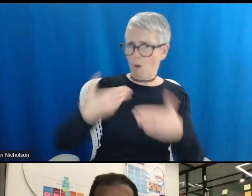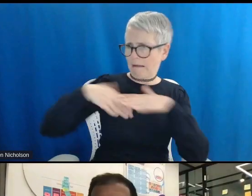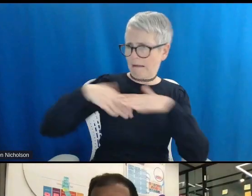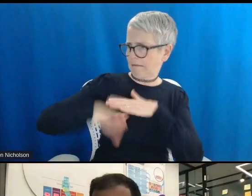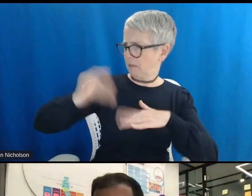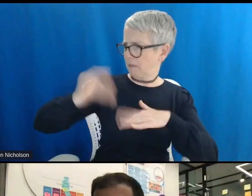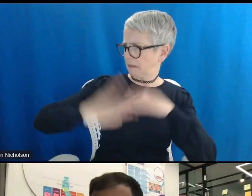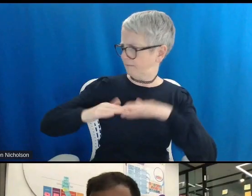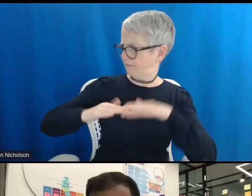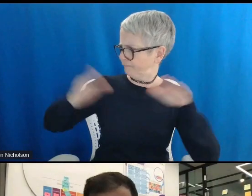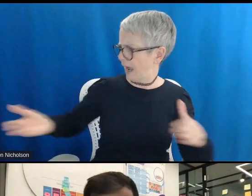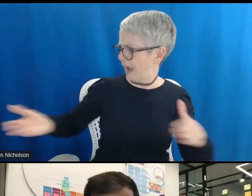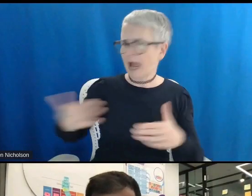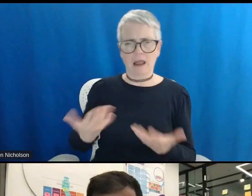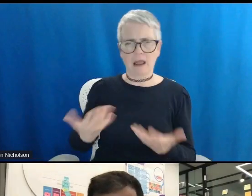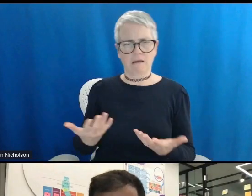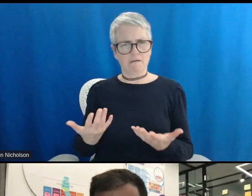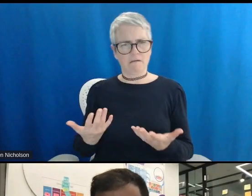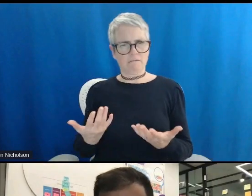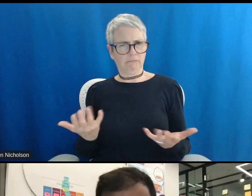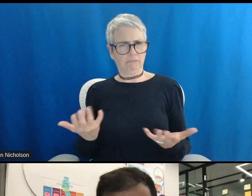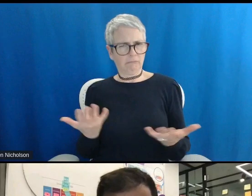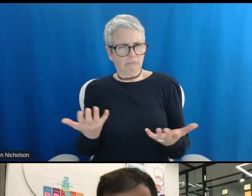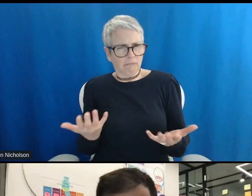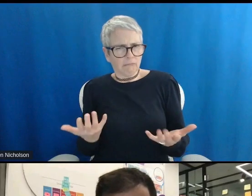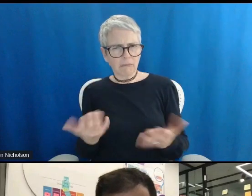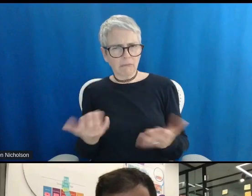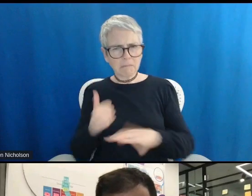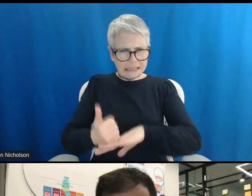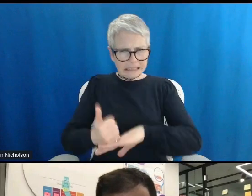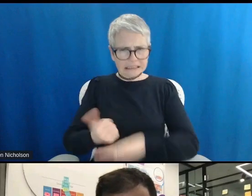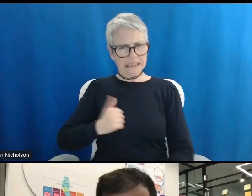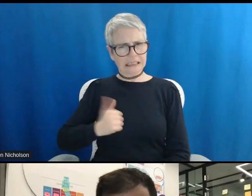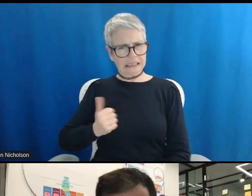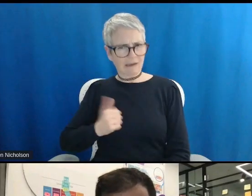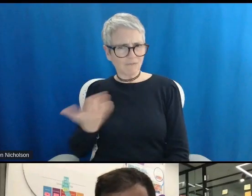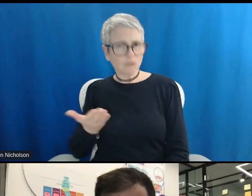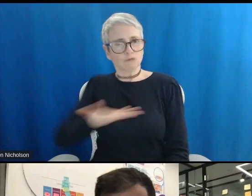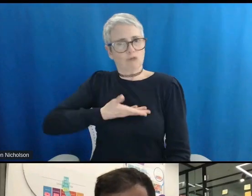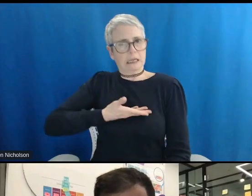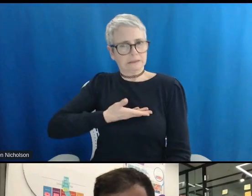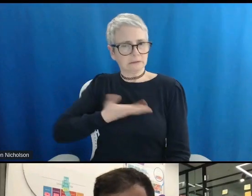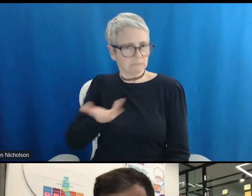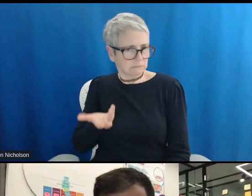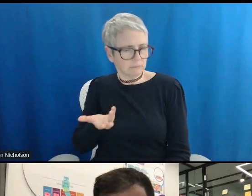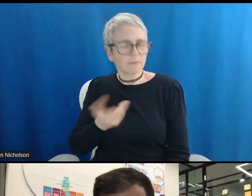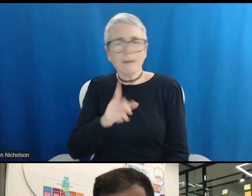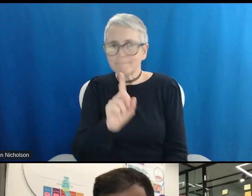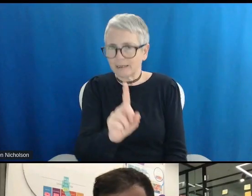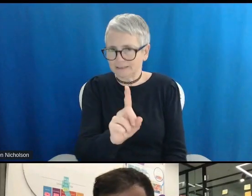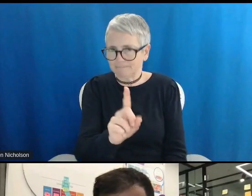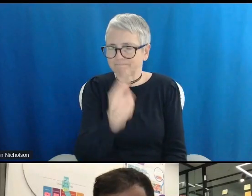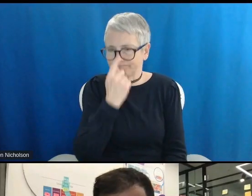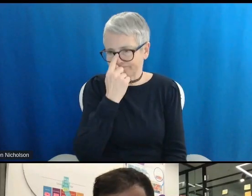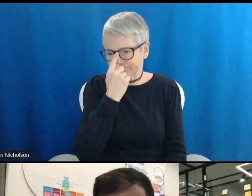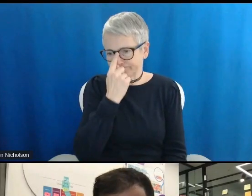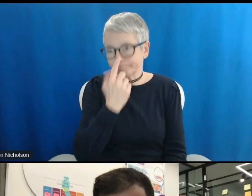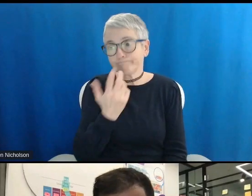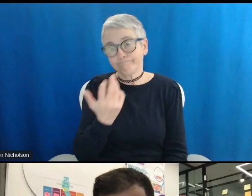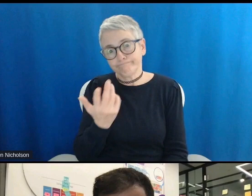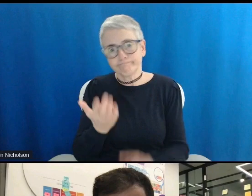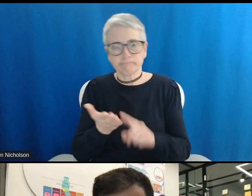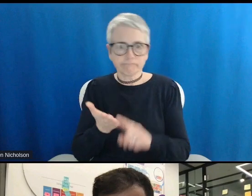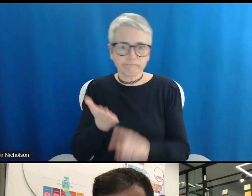software, right? That's just it's the basics. However, If you go to countries, and I go to, you